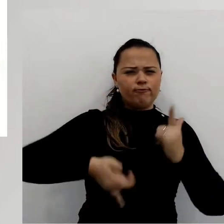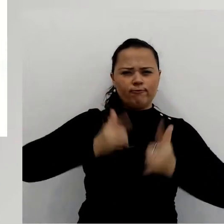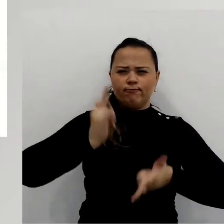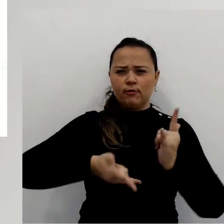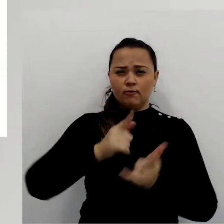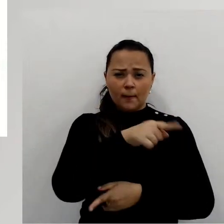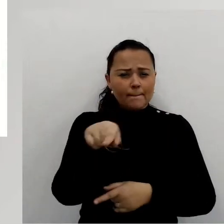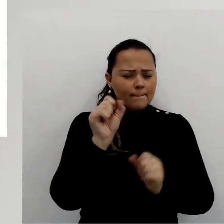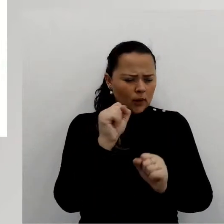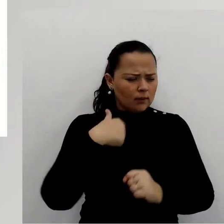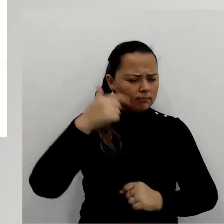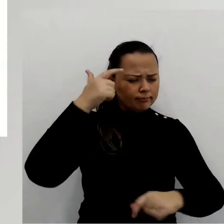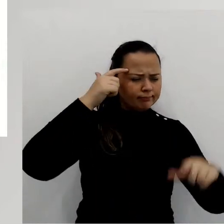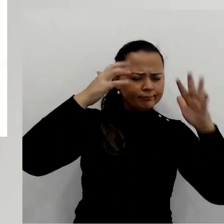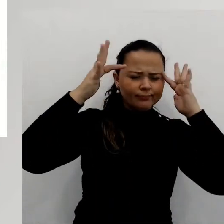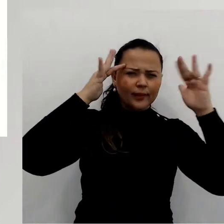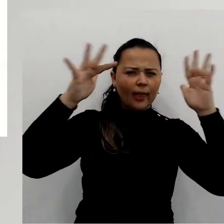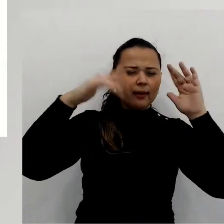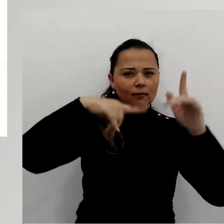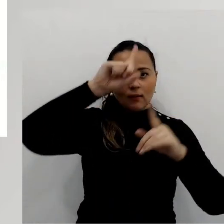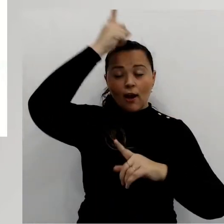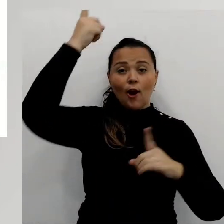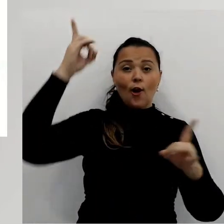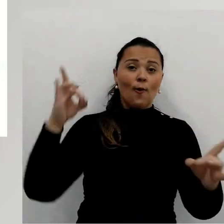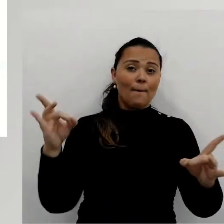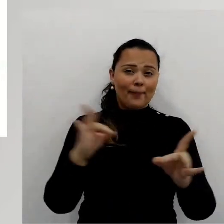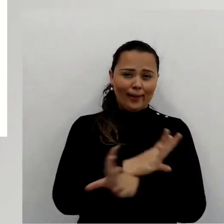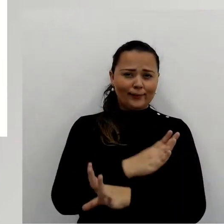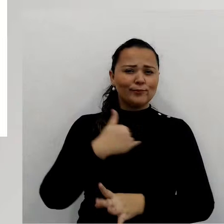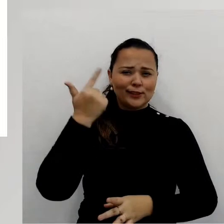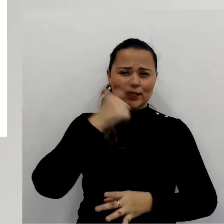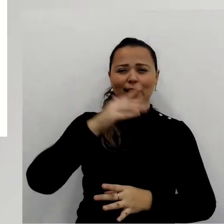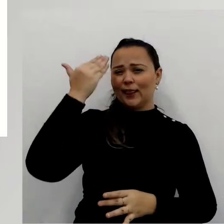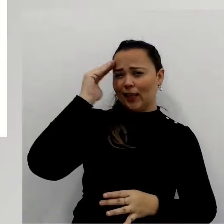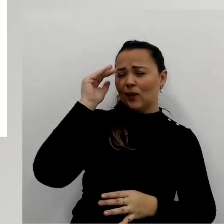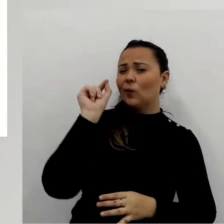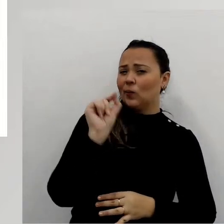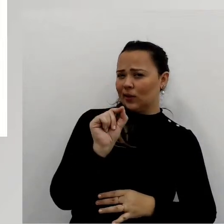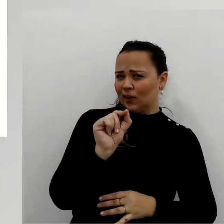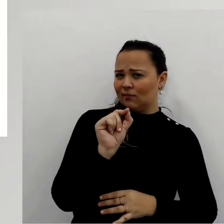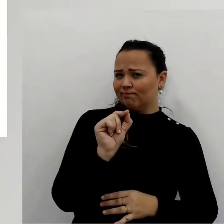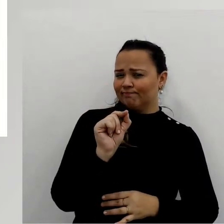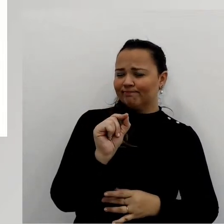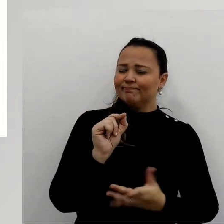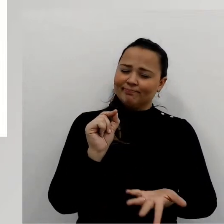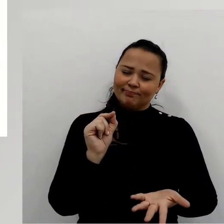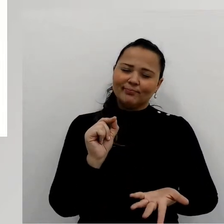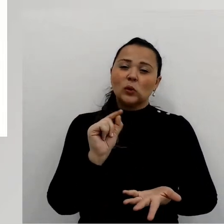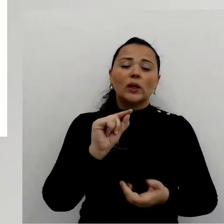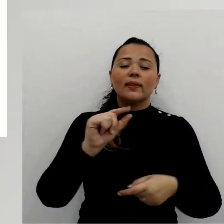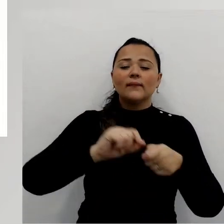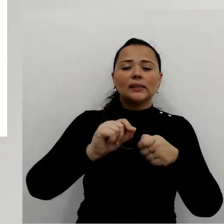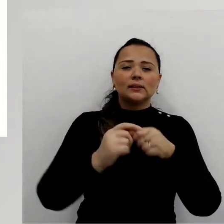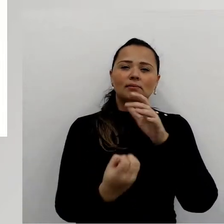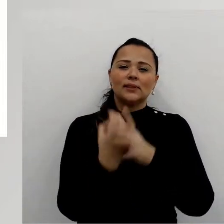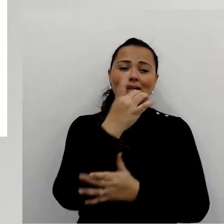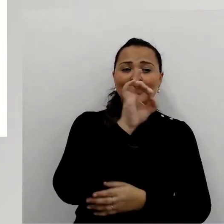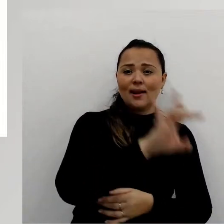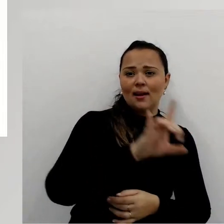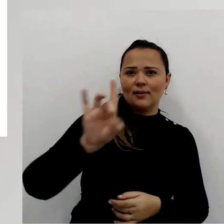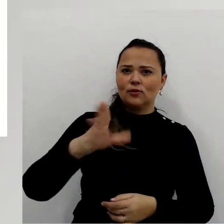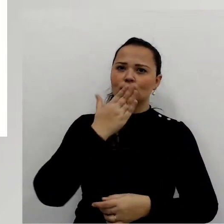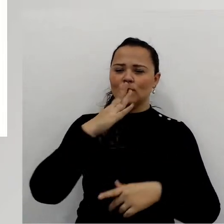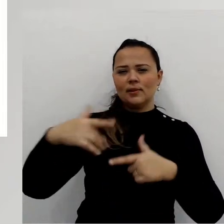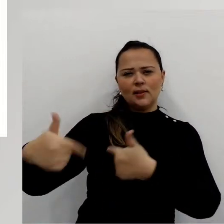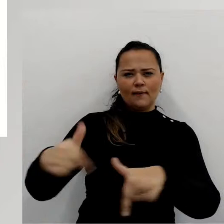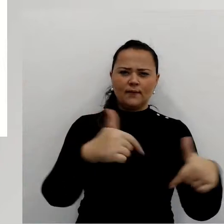for certain kinds of very defined products. So there's plenty of room for growth, and you're not alone. But